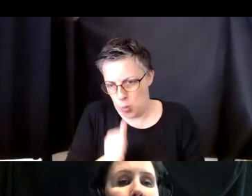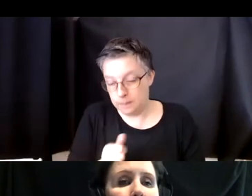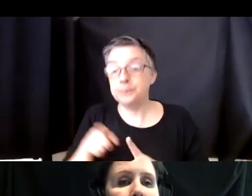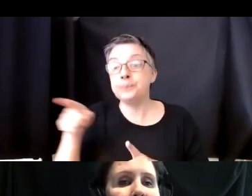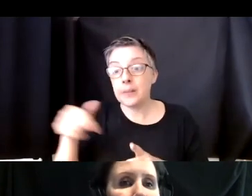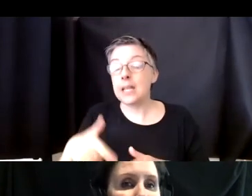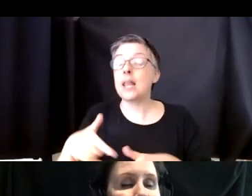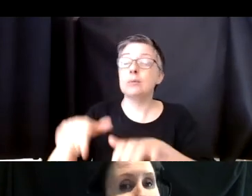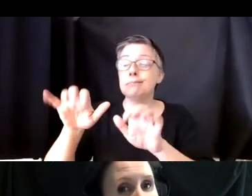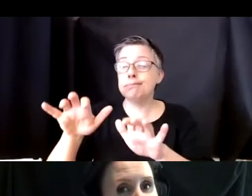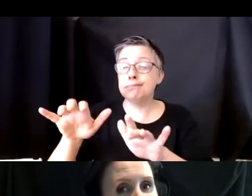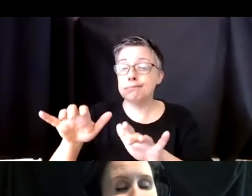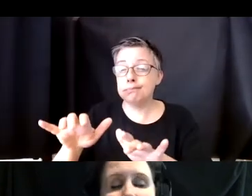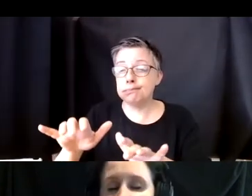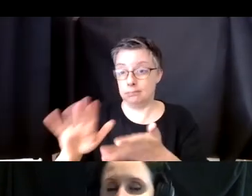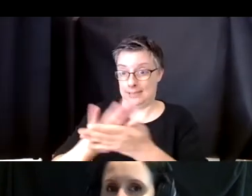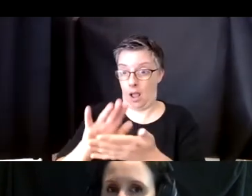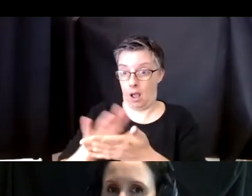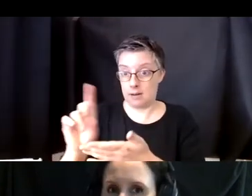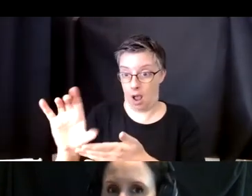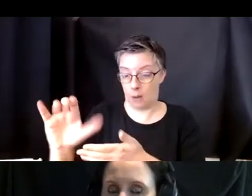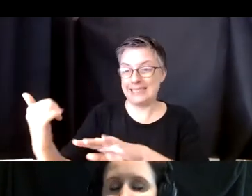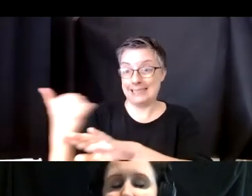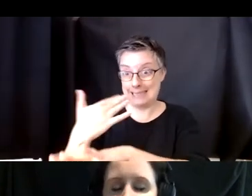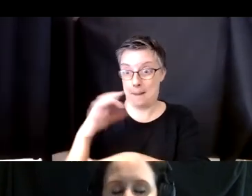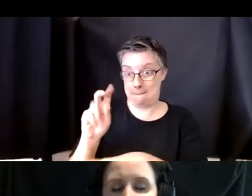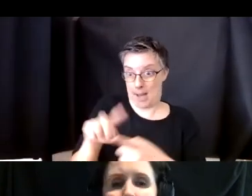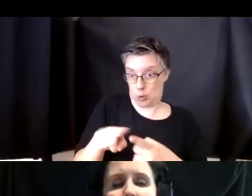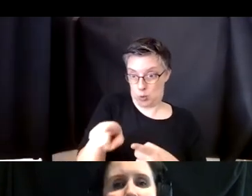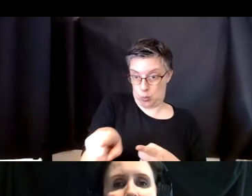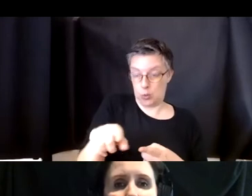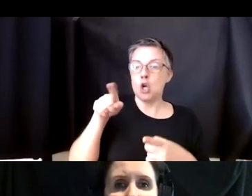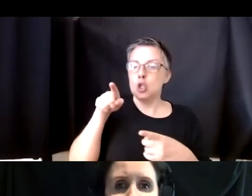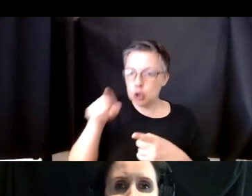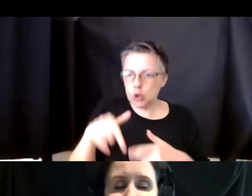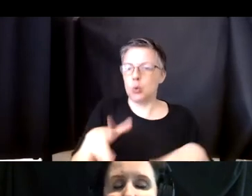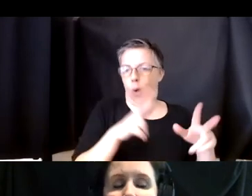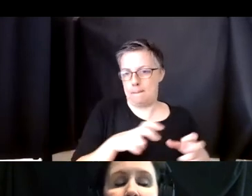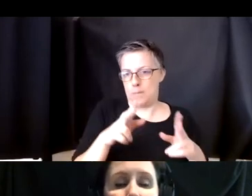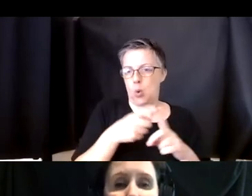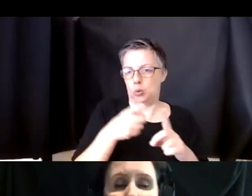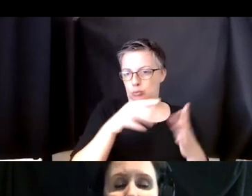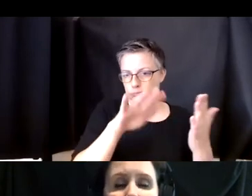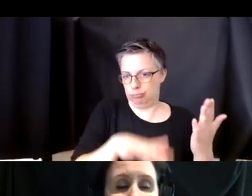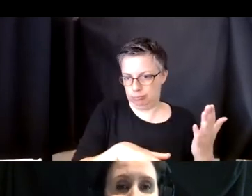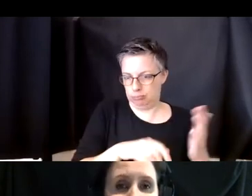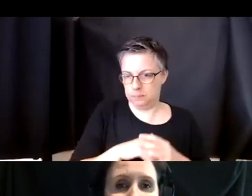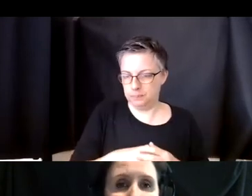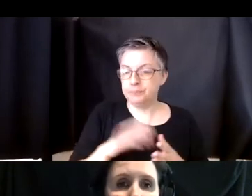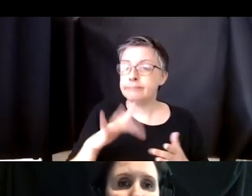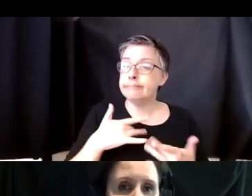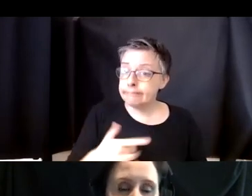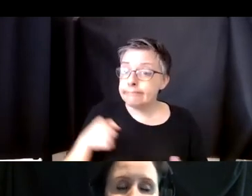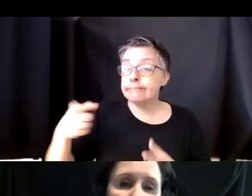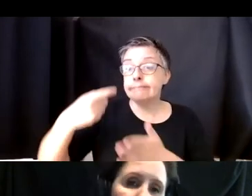type up a caption document and send it back to you. And you go ahead and upload that. It's usually $1